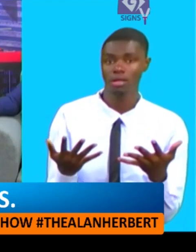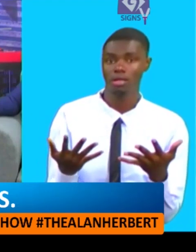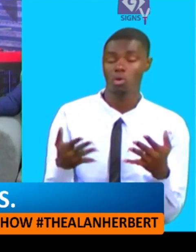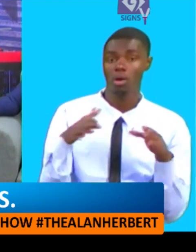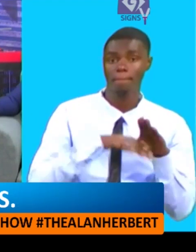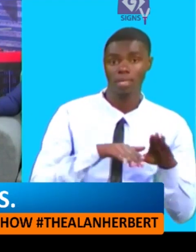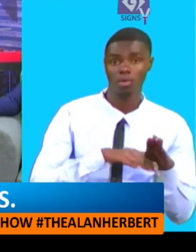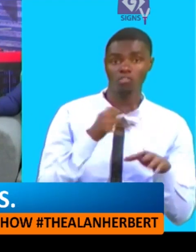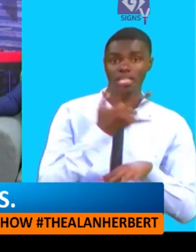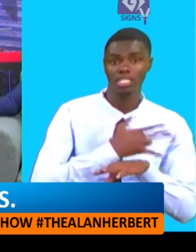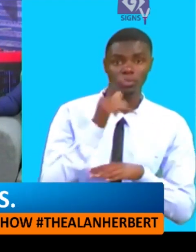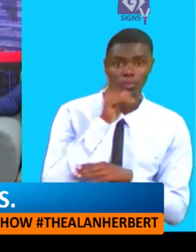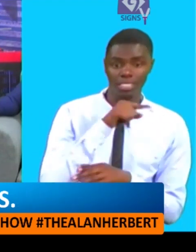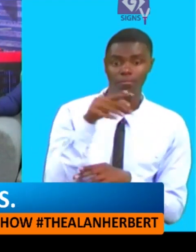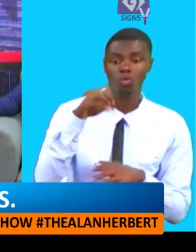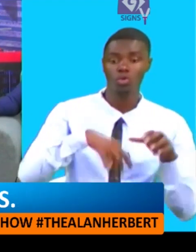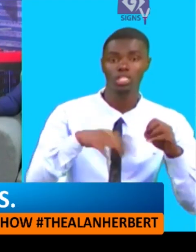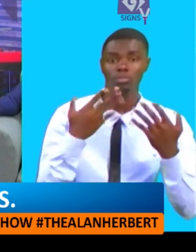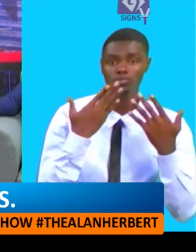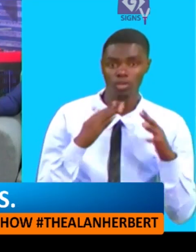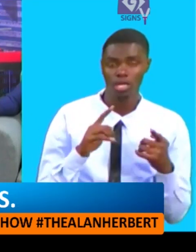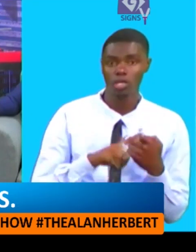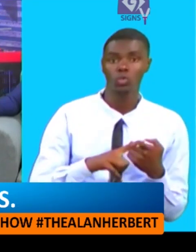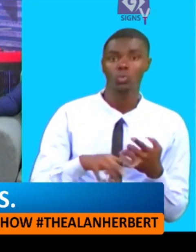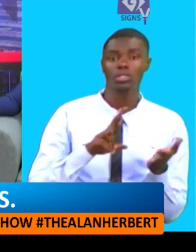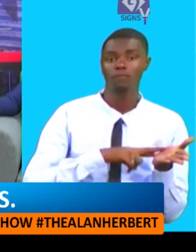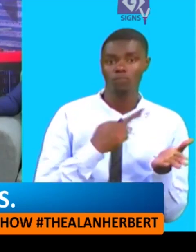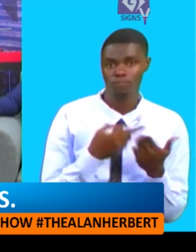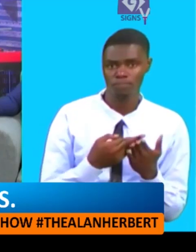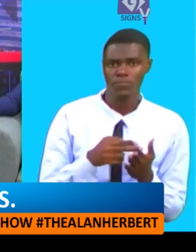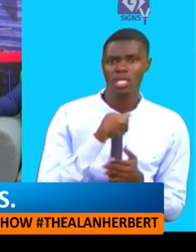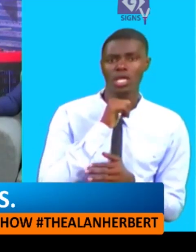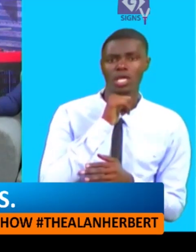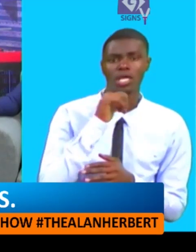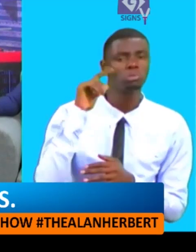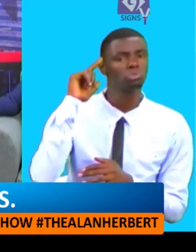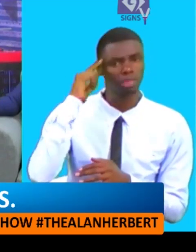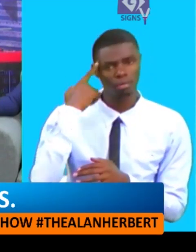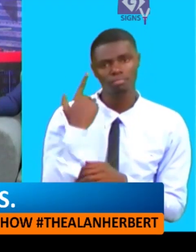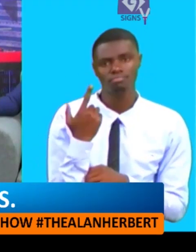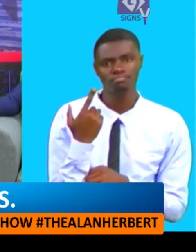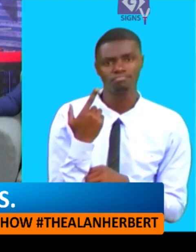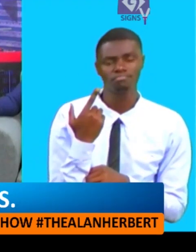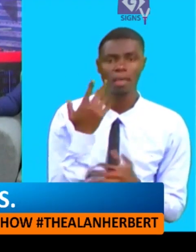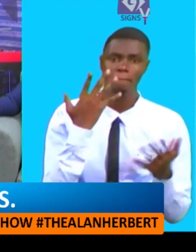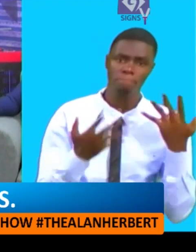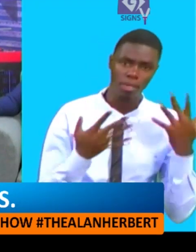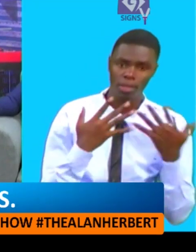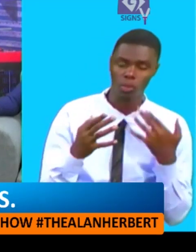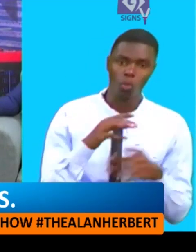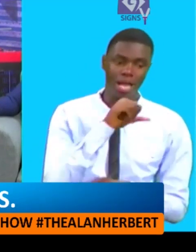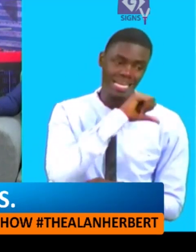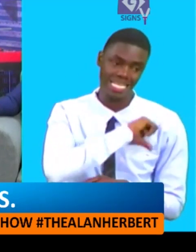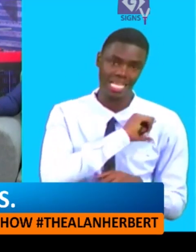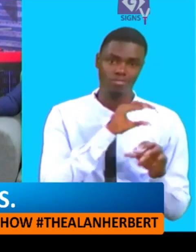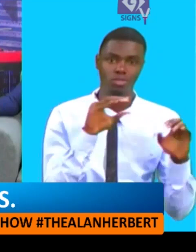already members of NHIF, so they are contributing to the pool of resources. Don't you think that they might be at a disadvantage